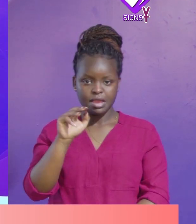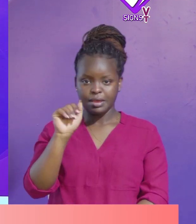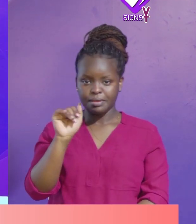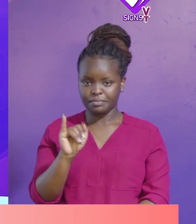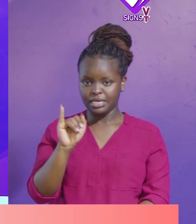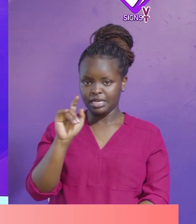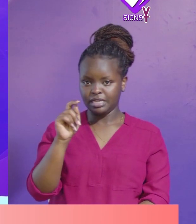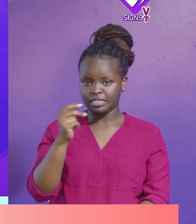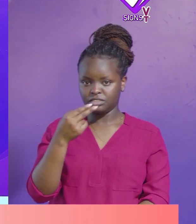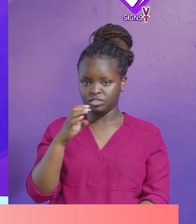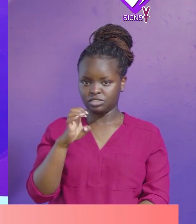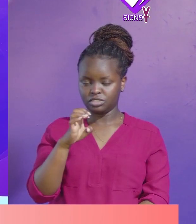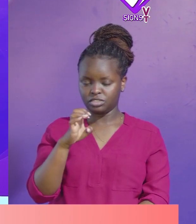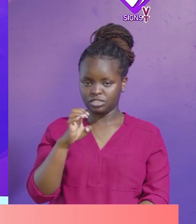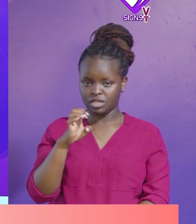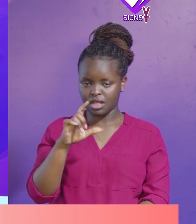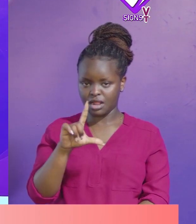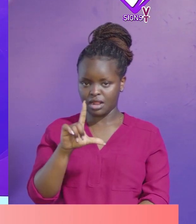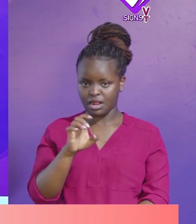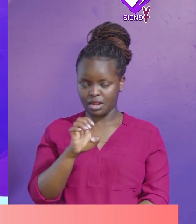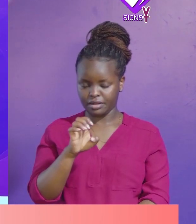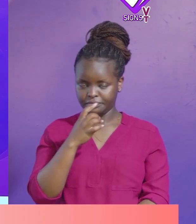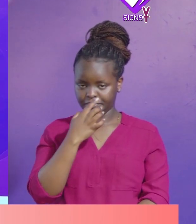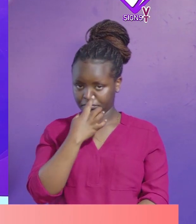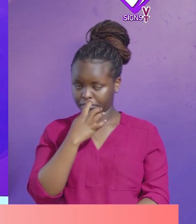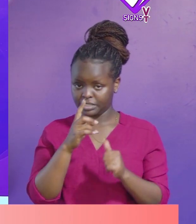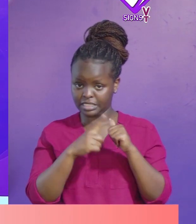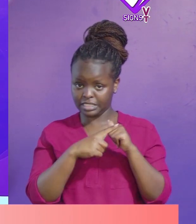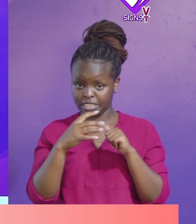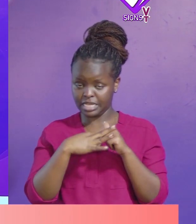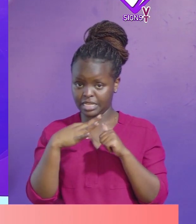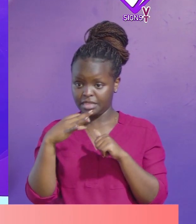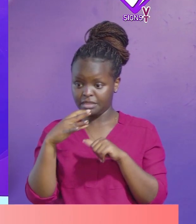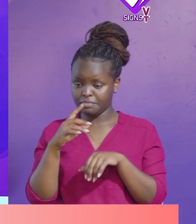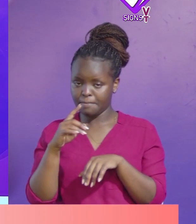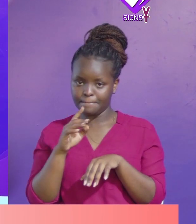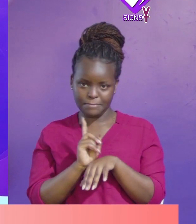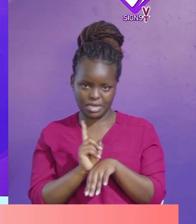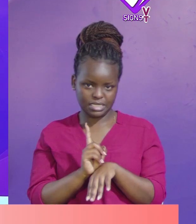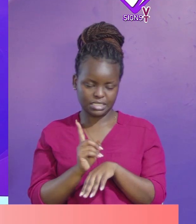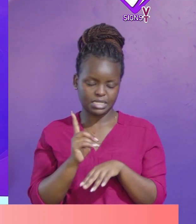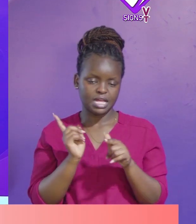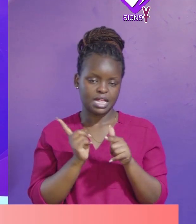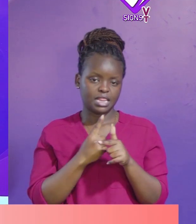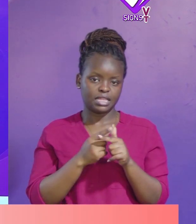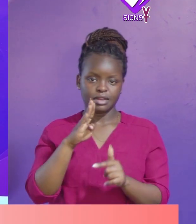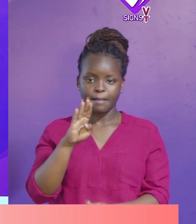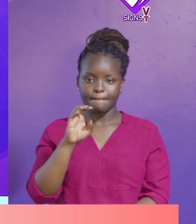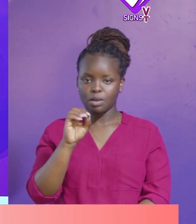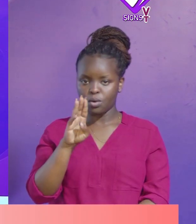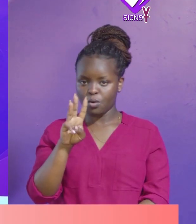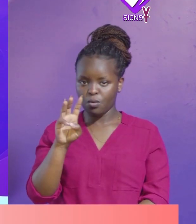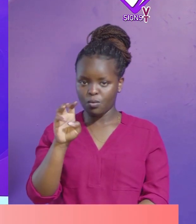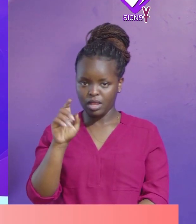Tyrell Michel managed to score in the 68th minute, and Jarrod Bowen scored in the 49th minute for West